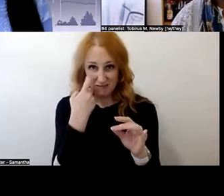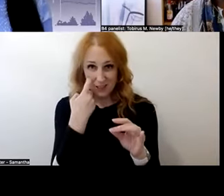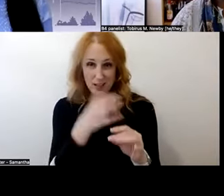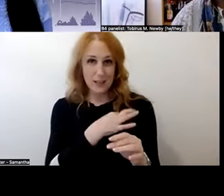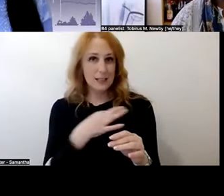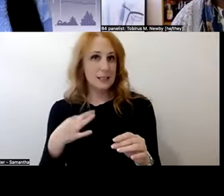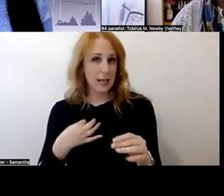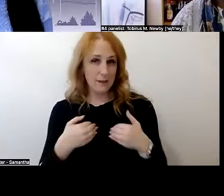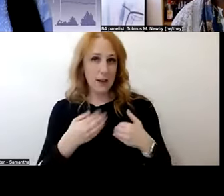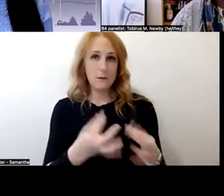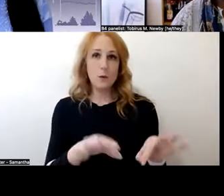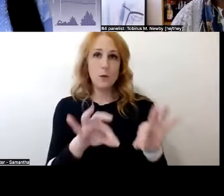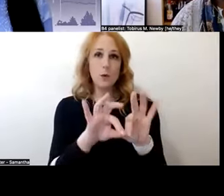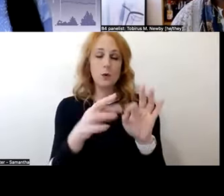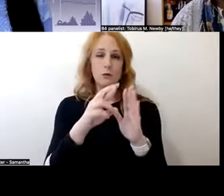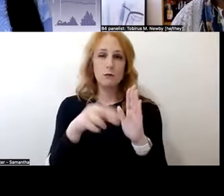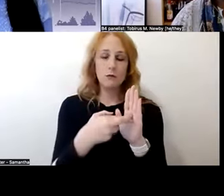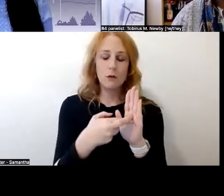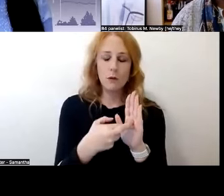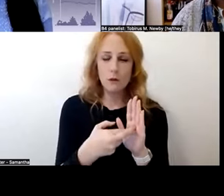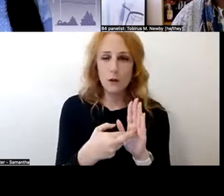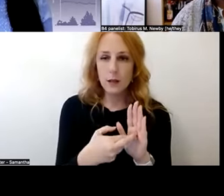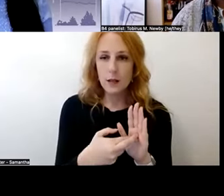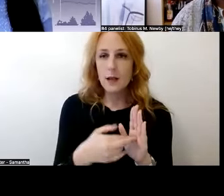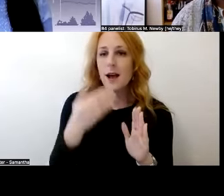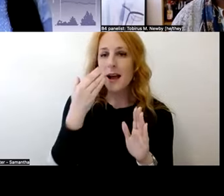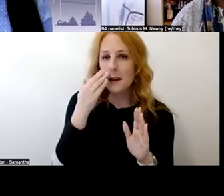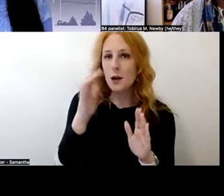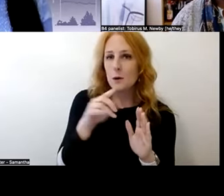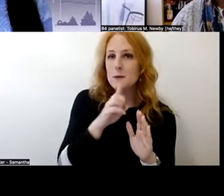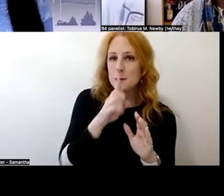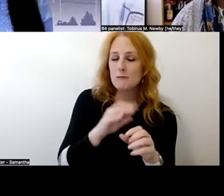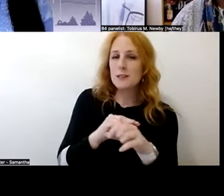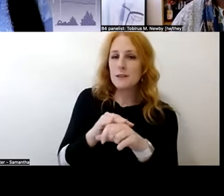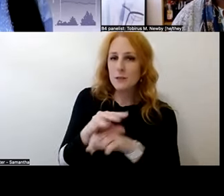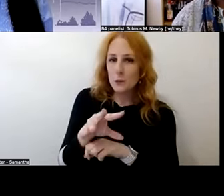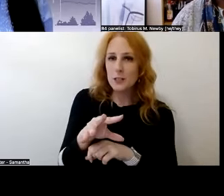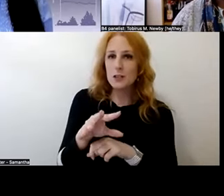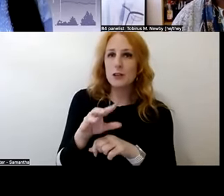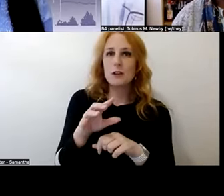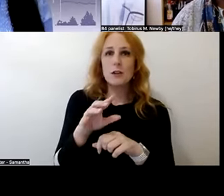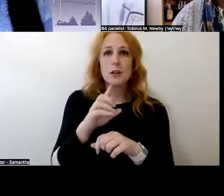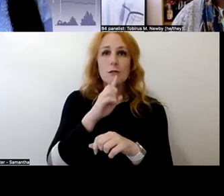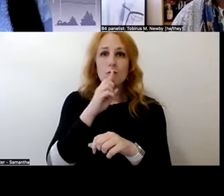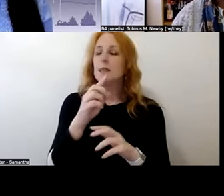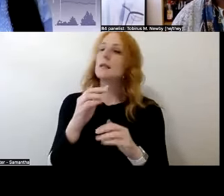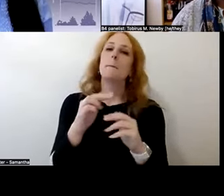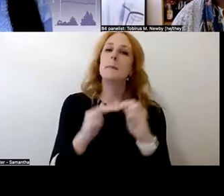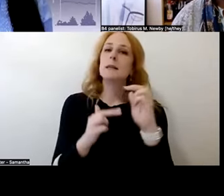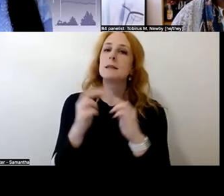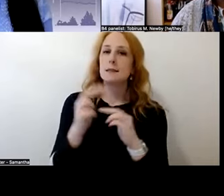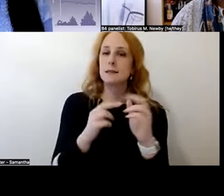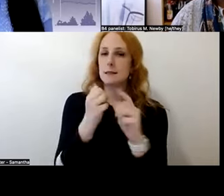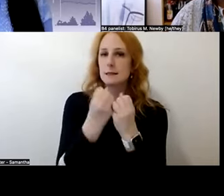I know in particular, Gen Ec has been really influential and important in really building, I think, a sense of safety